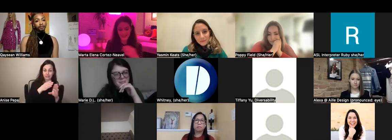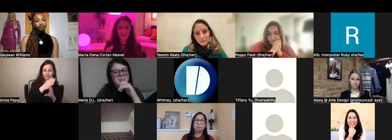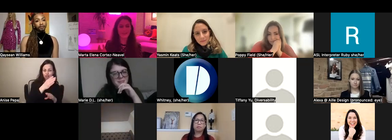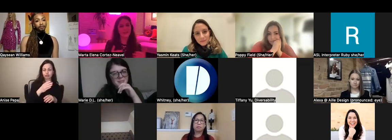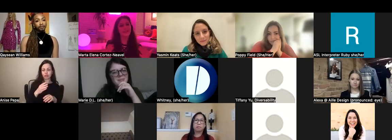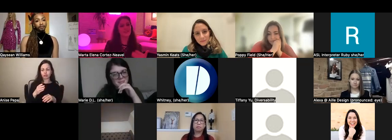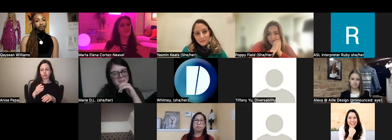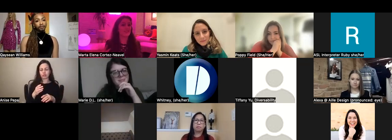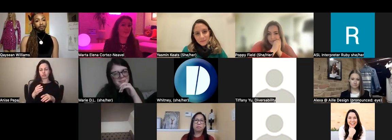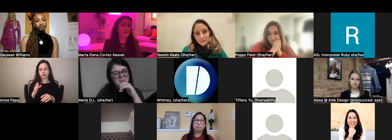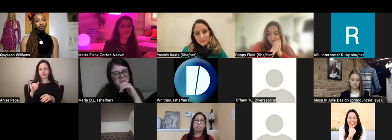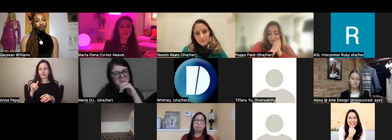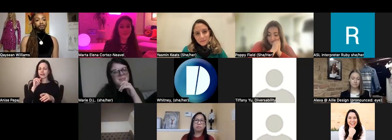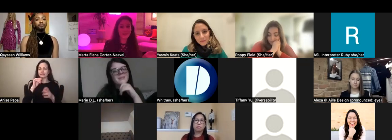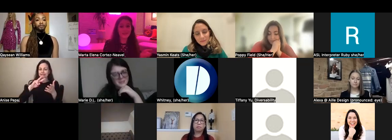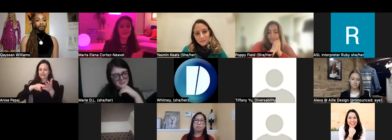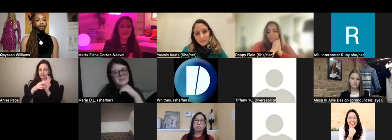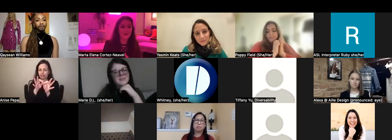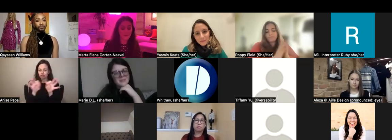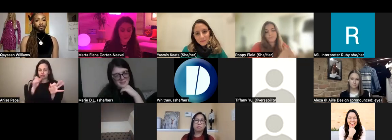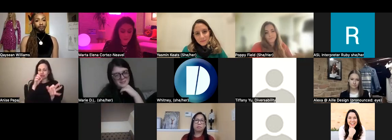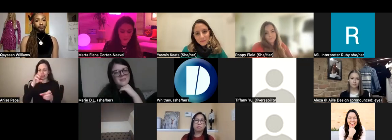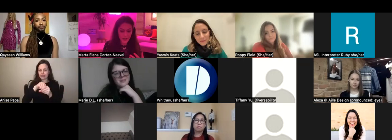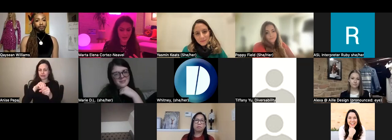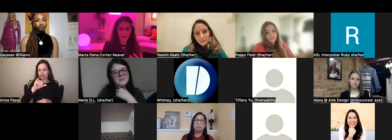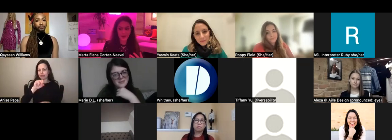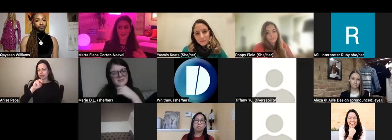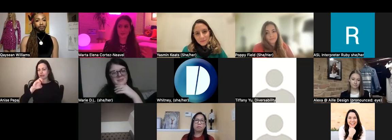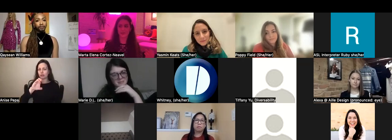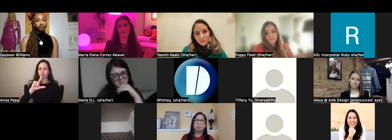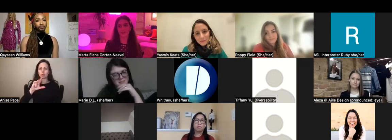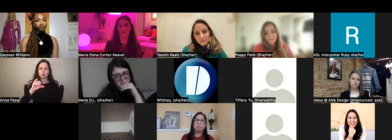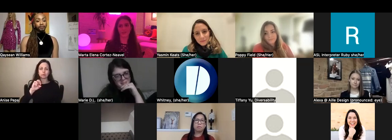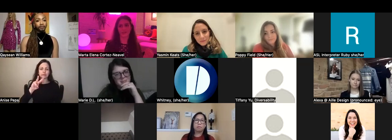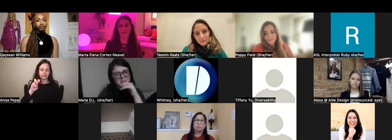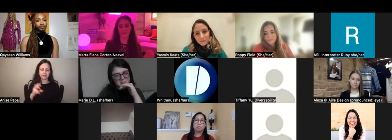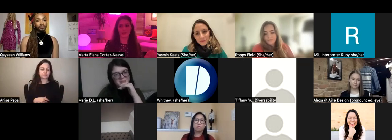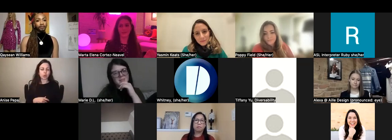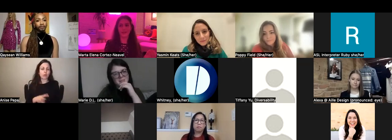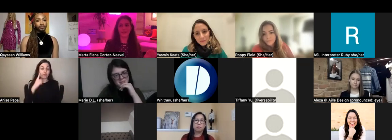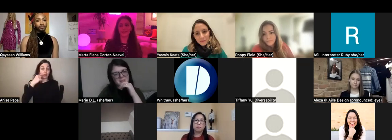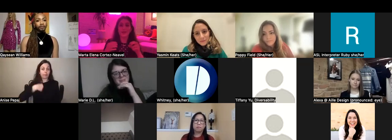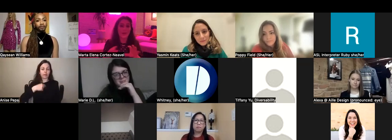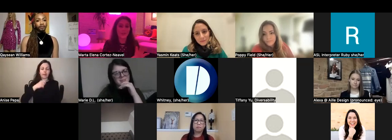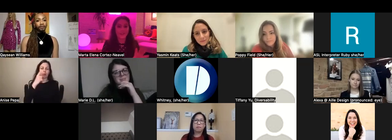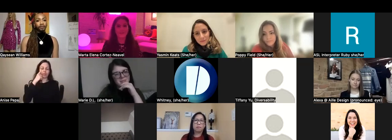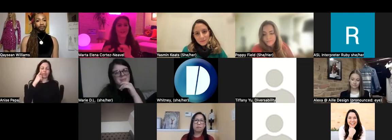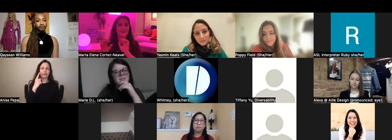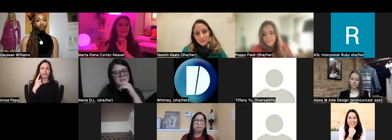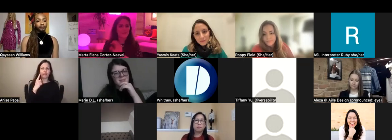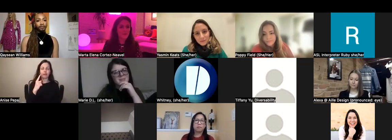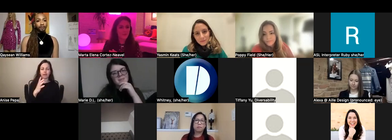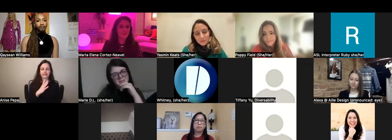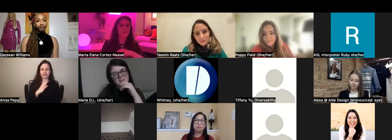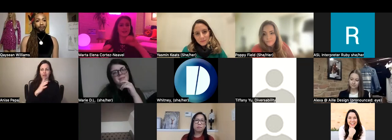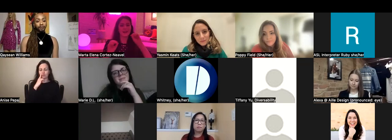like that by definition is not inclusive. So for me, like I don't think that that it's okay for like in